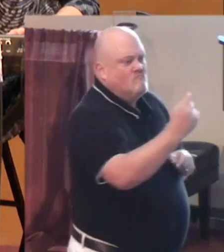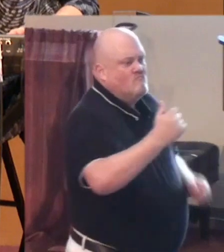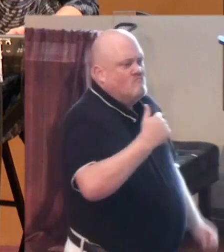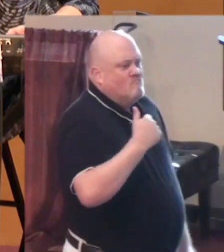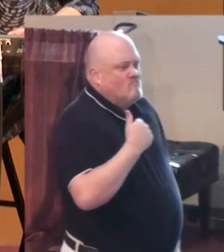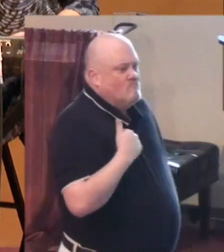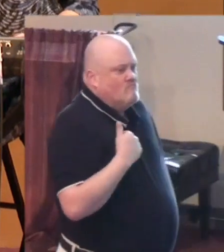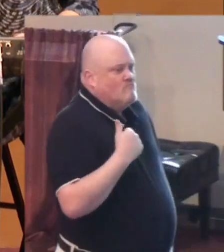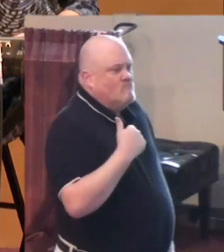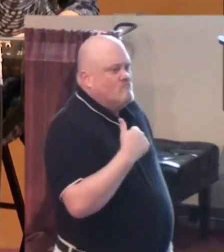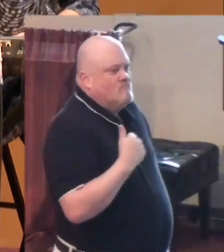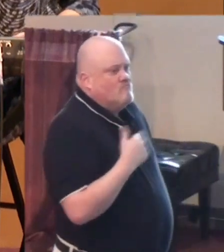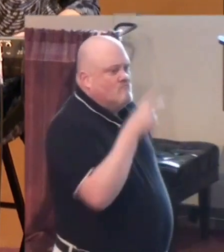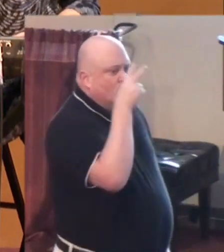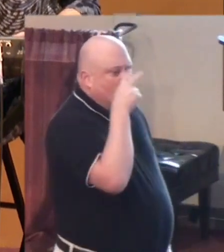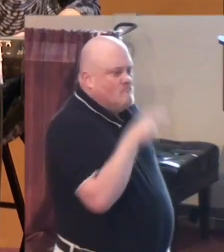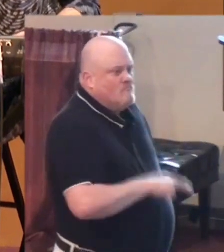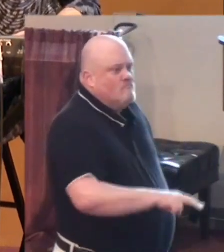soldier of the sea.